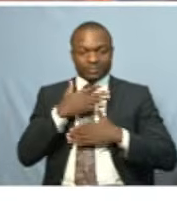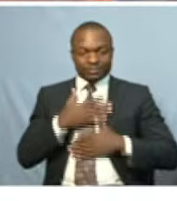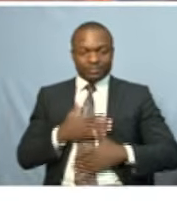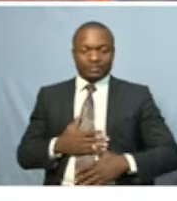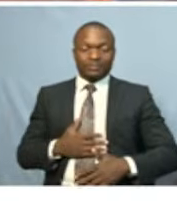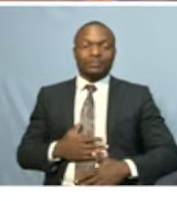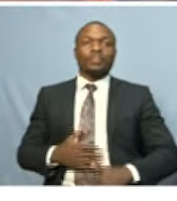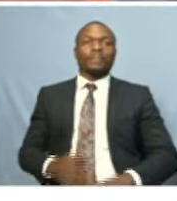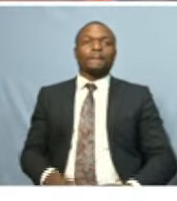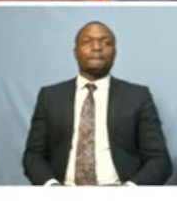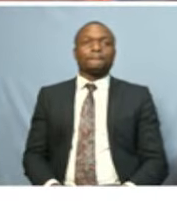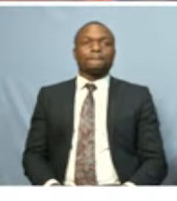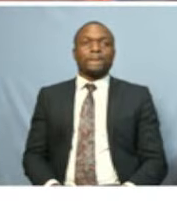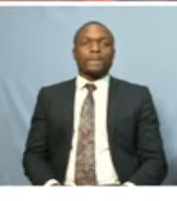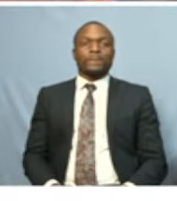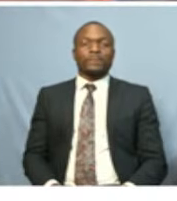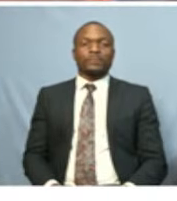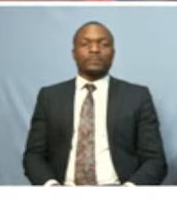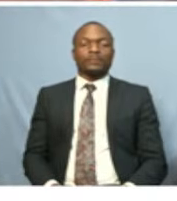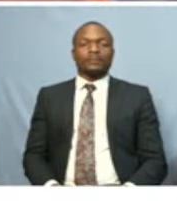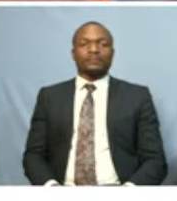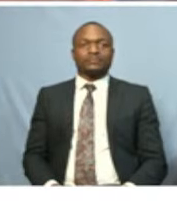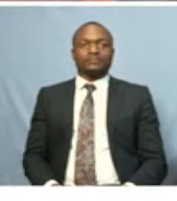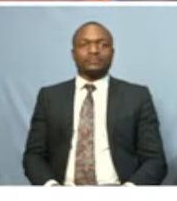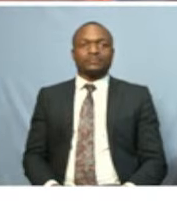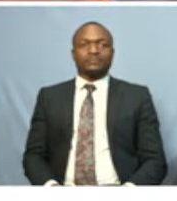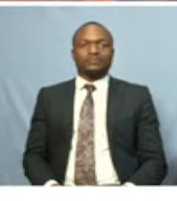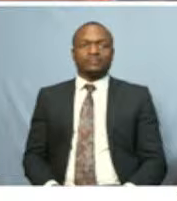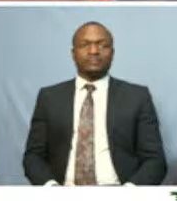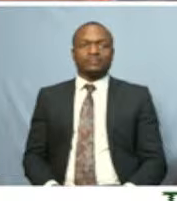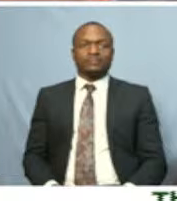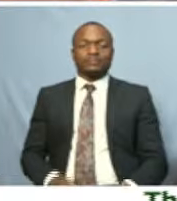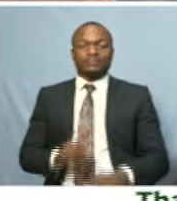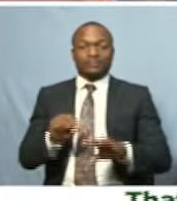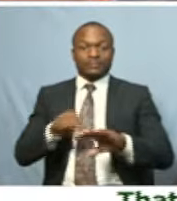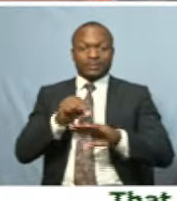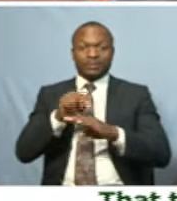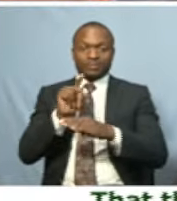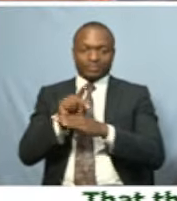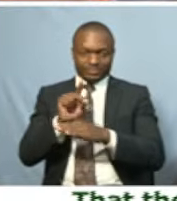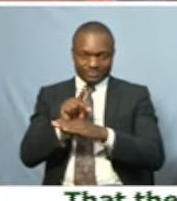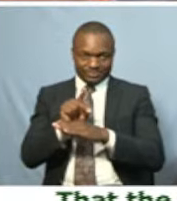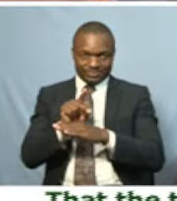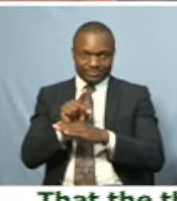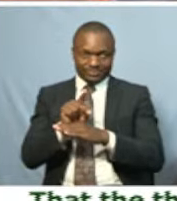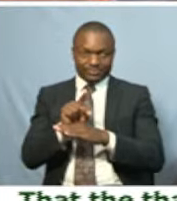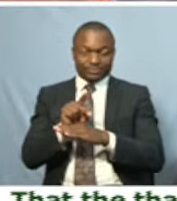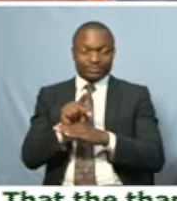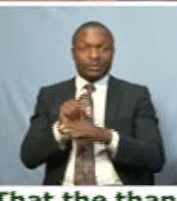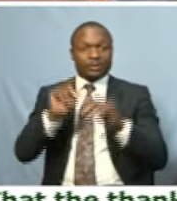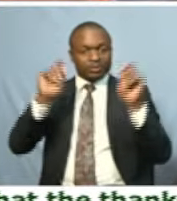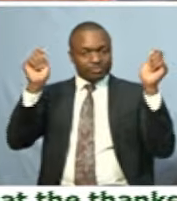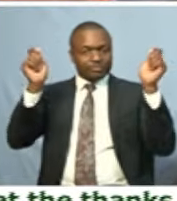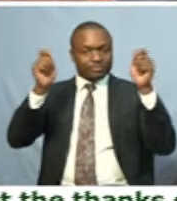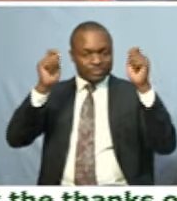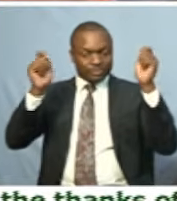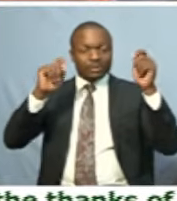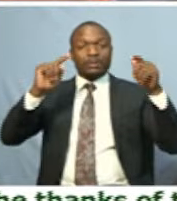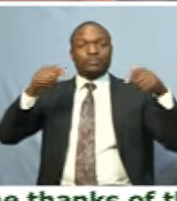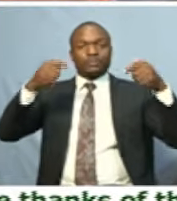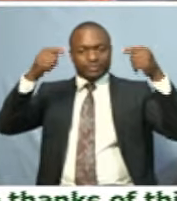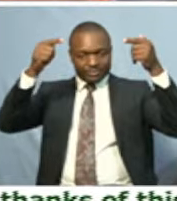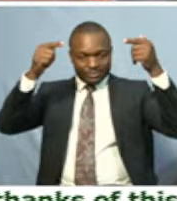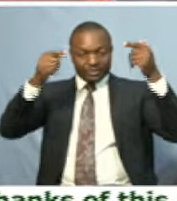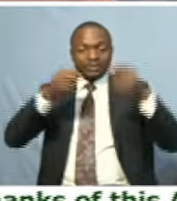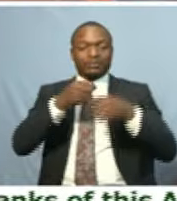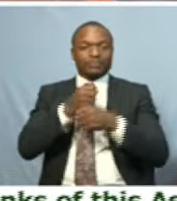finish, shared national project. While we celebrate the progress that has